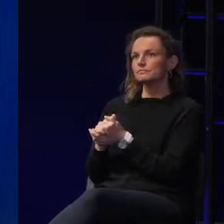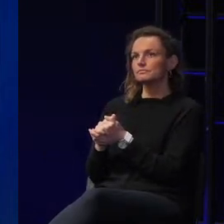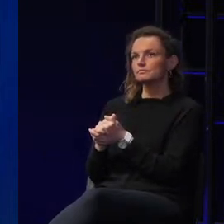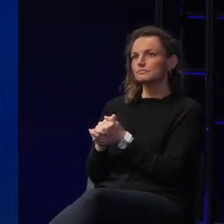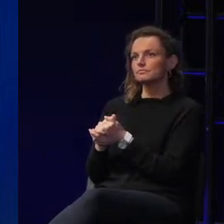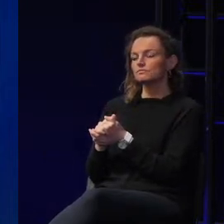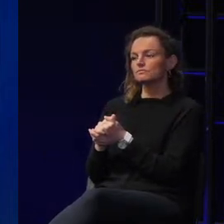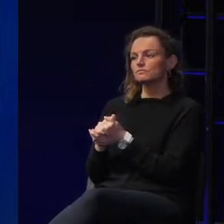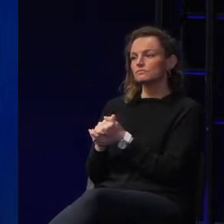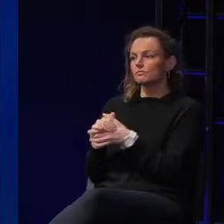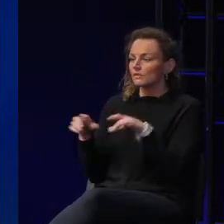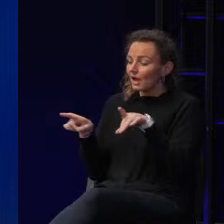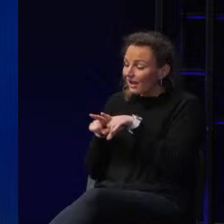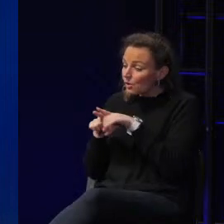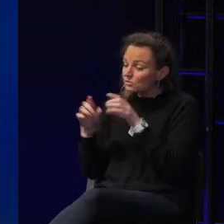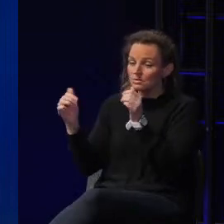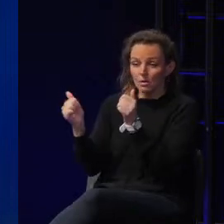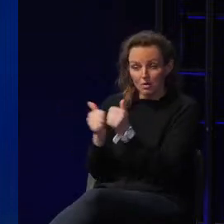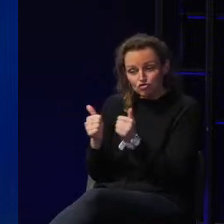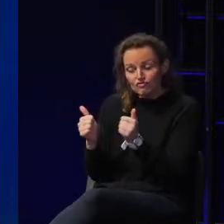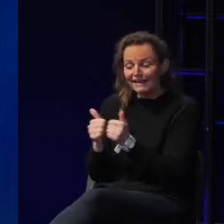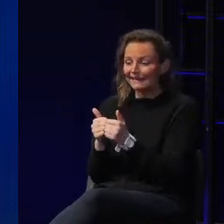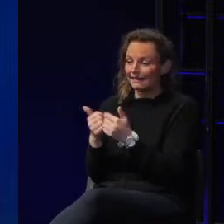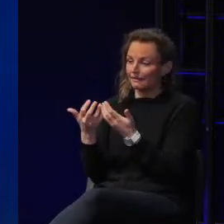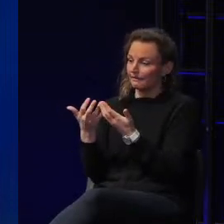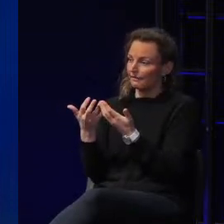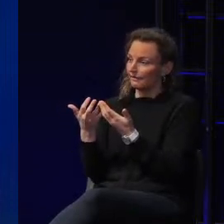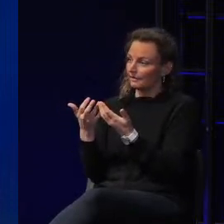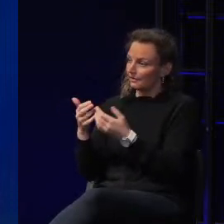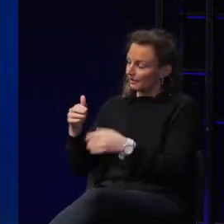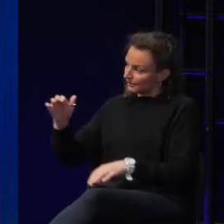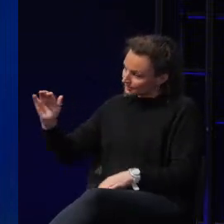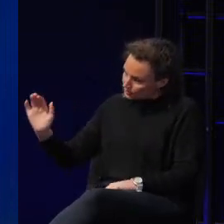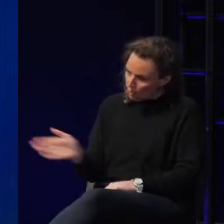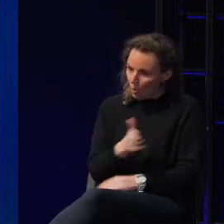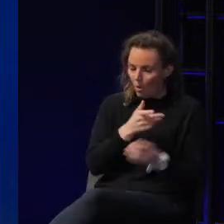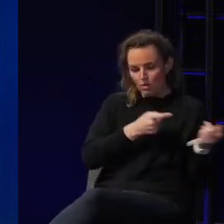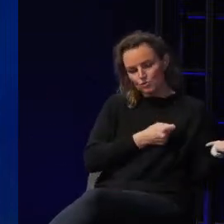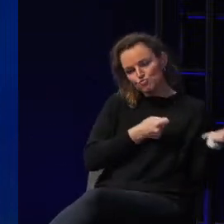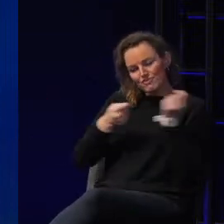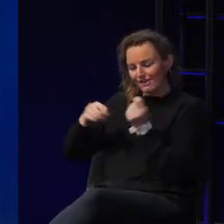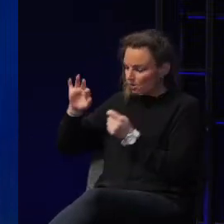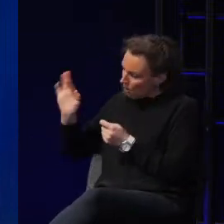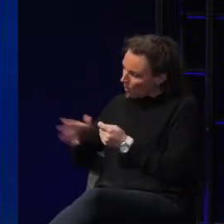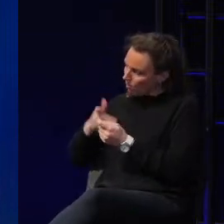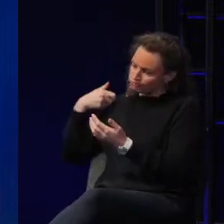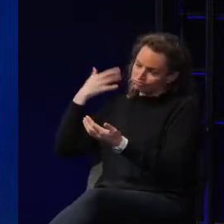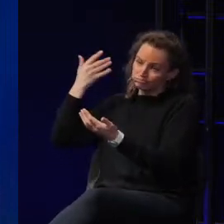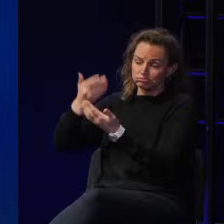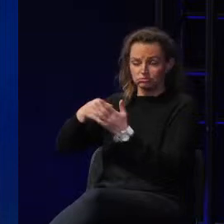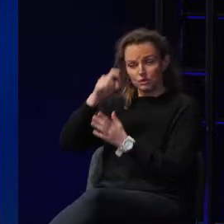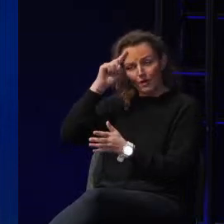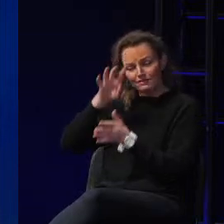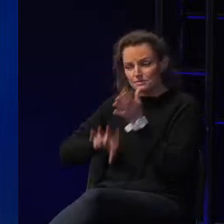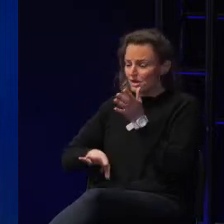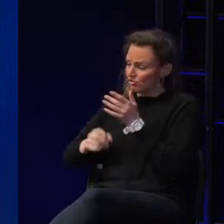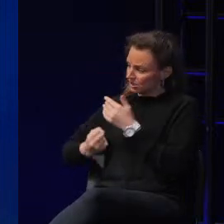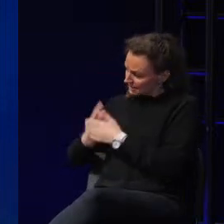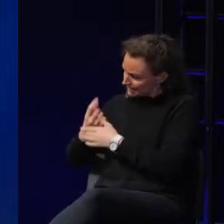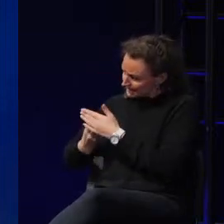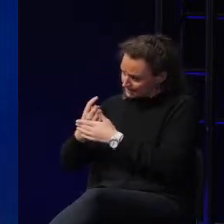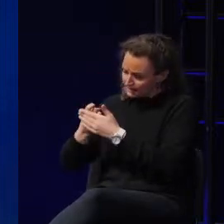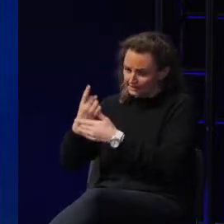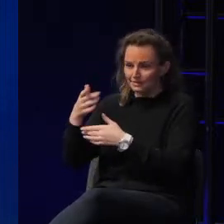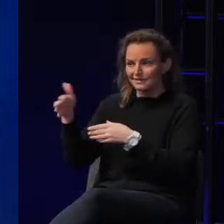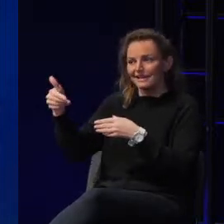and I also agree that it's all sort of you bring all of your experiences, including